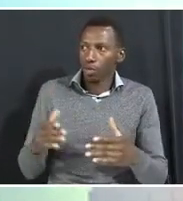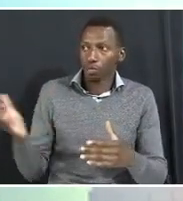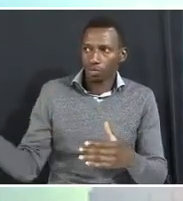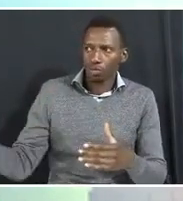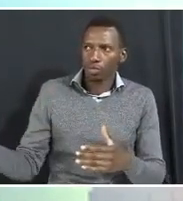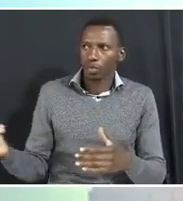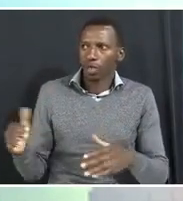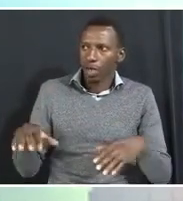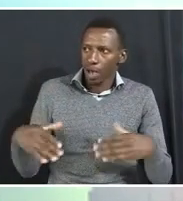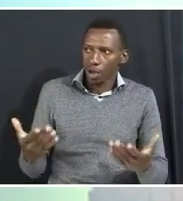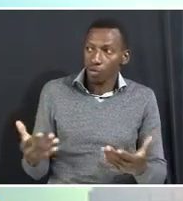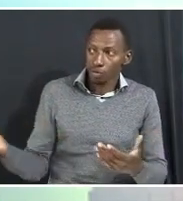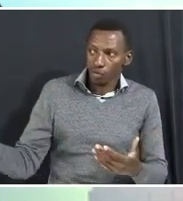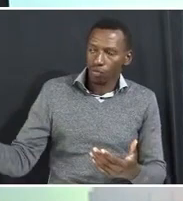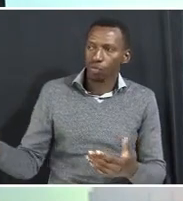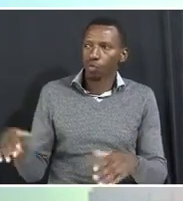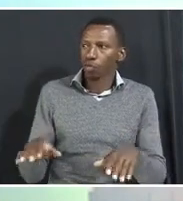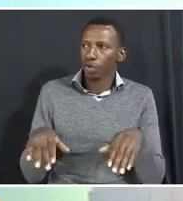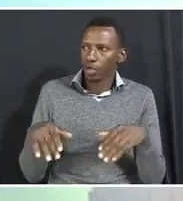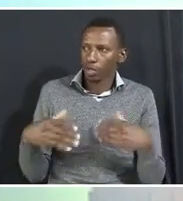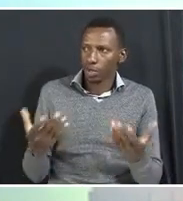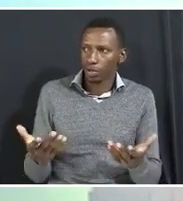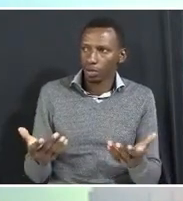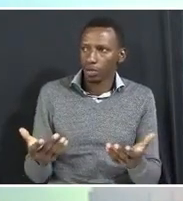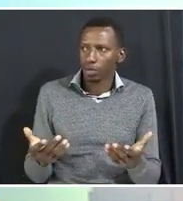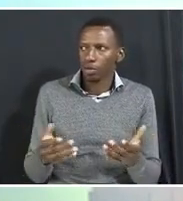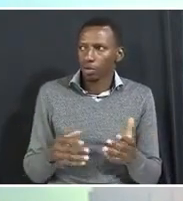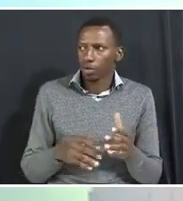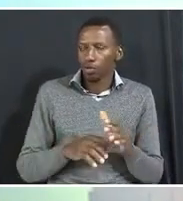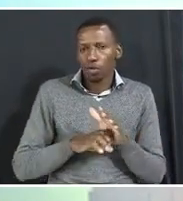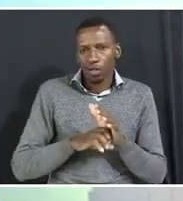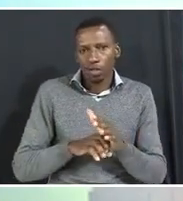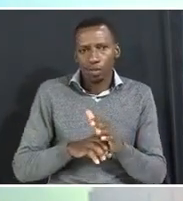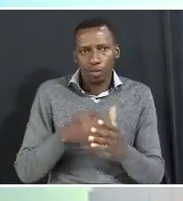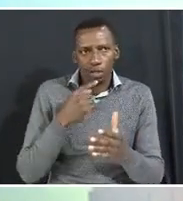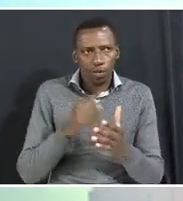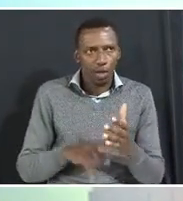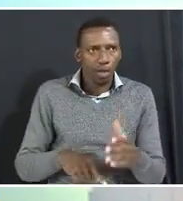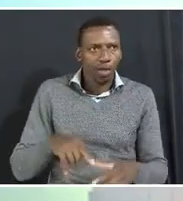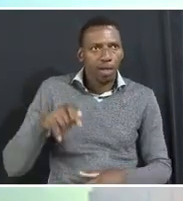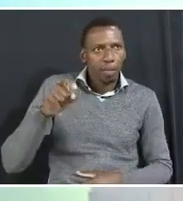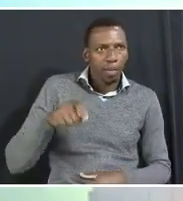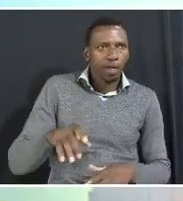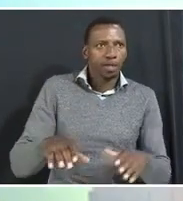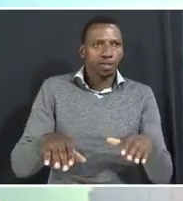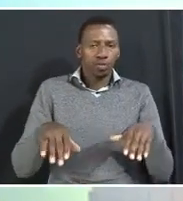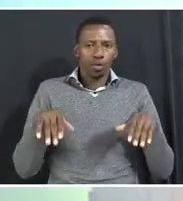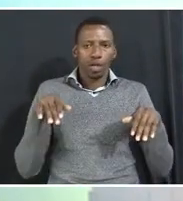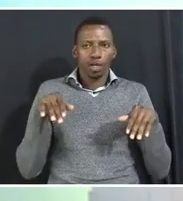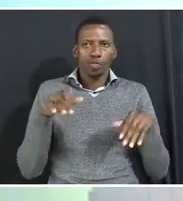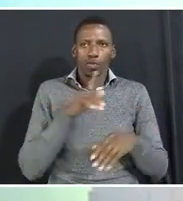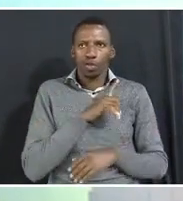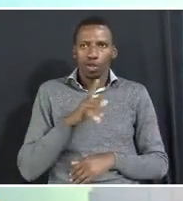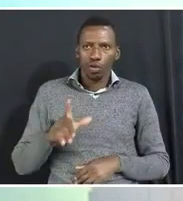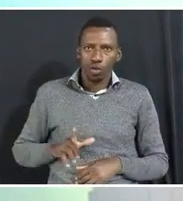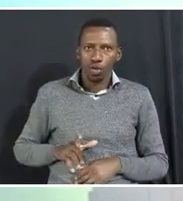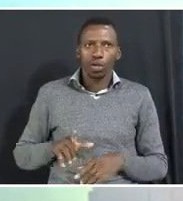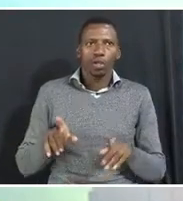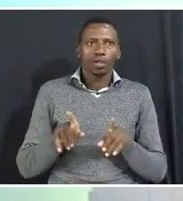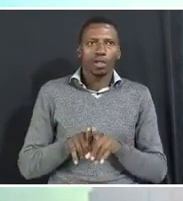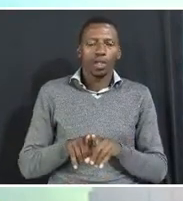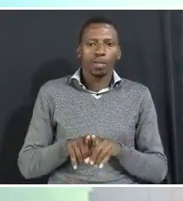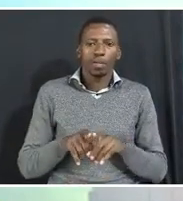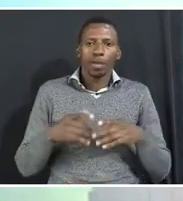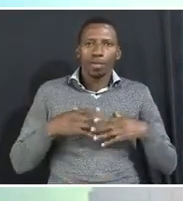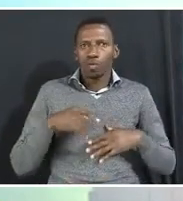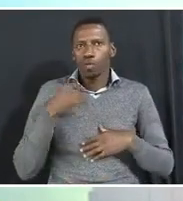10 virgins, he tells them that you ought to wait for the Lord as those who are aware that the Lord will delay his